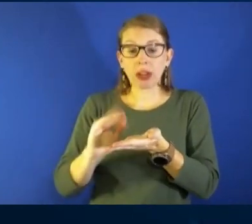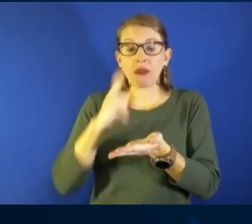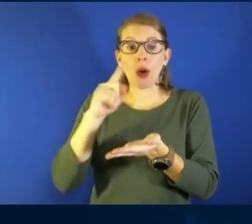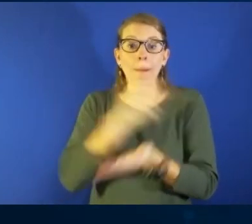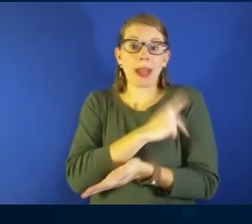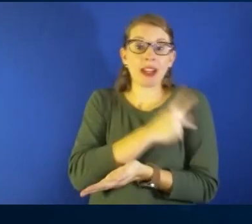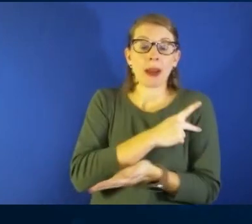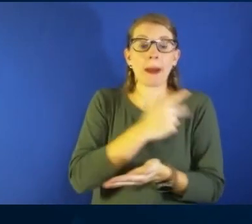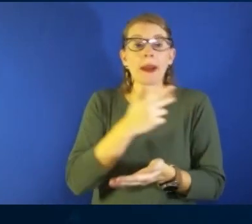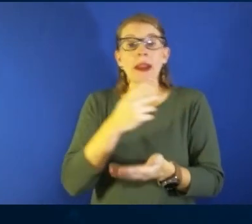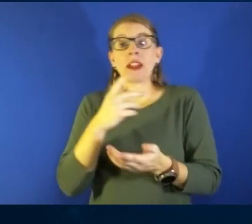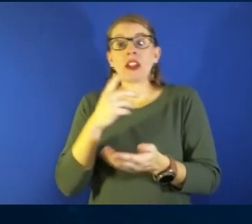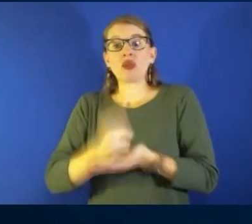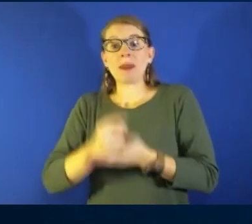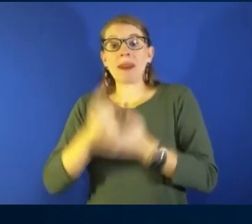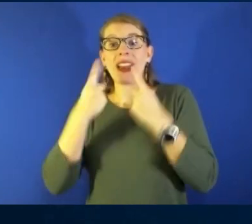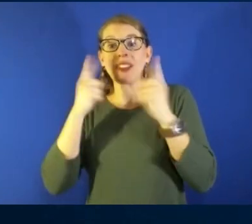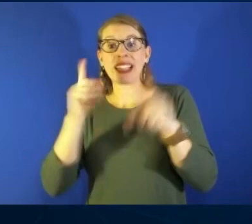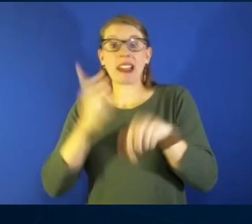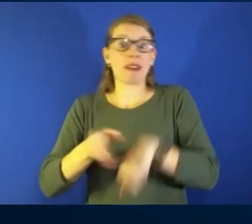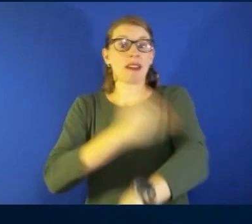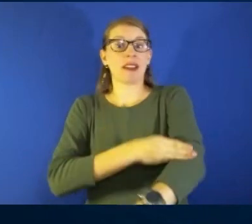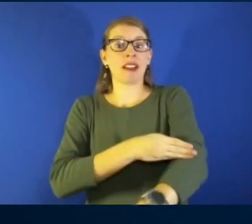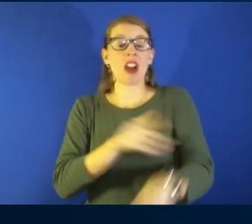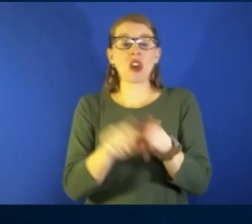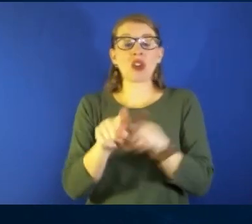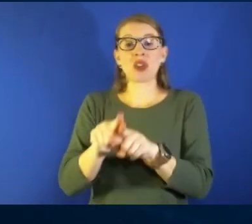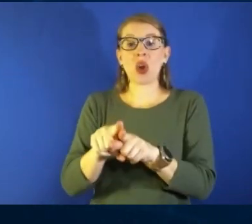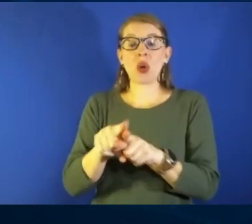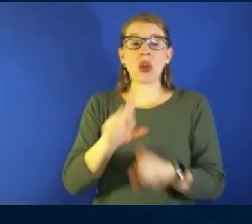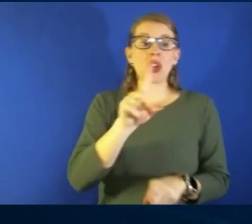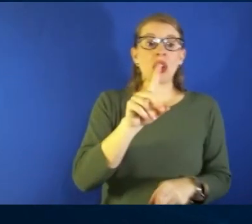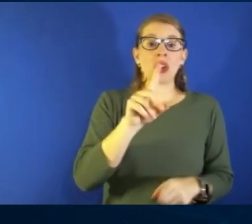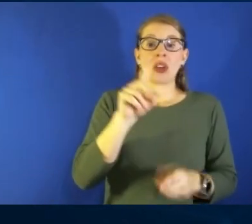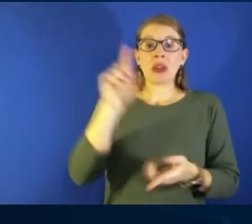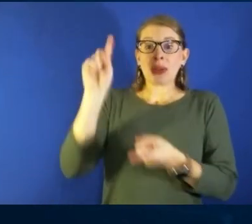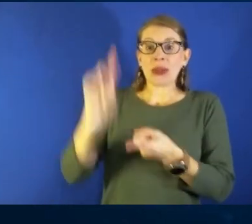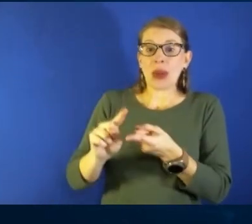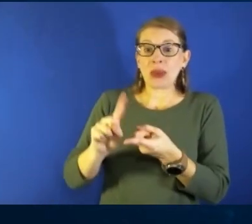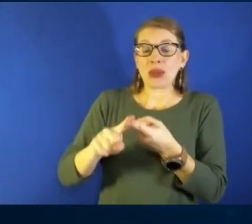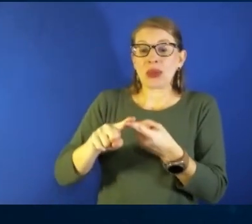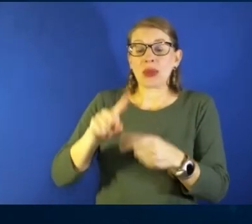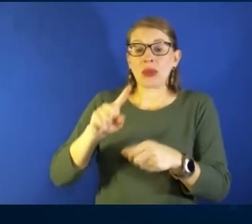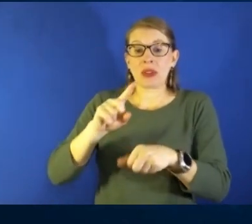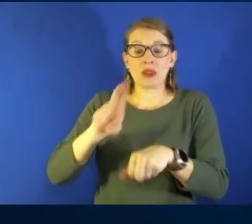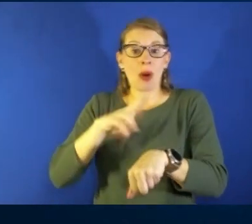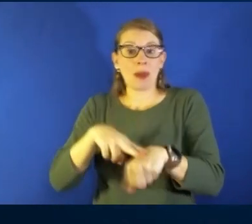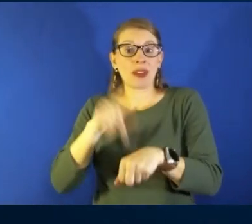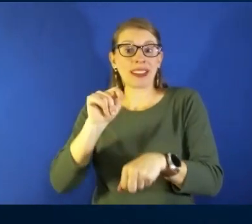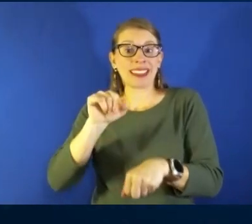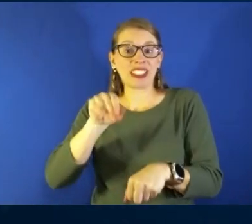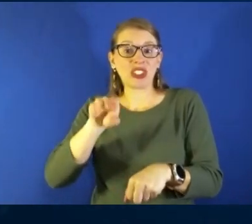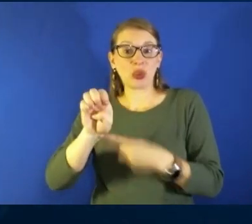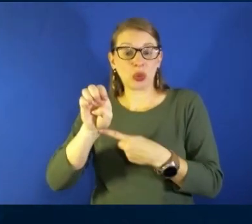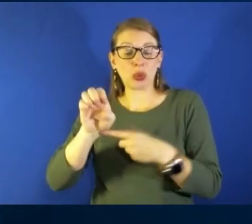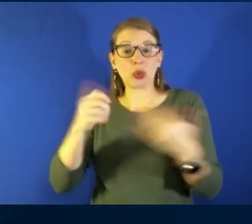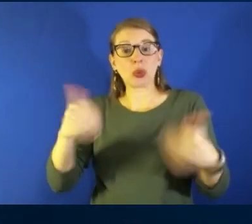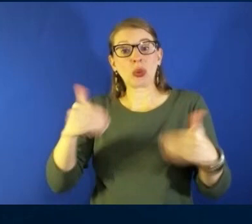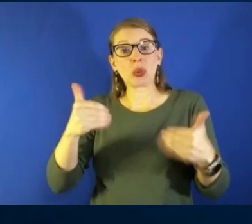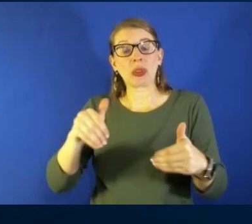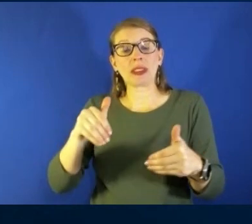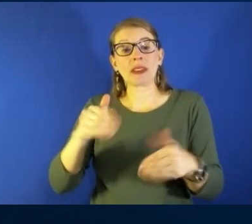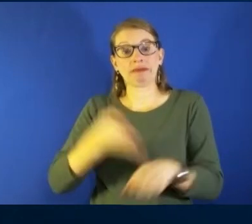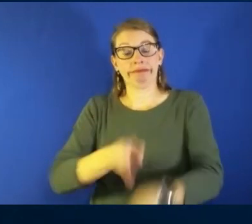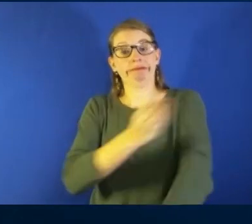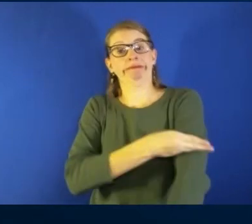the treatment, as well as reducing dose to normal tissue, it's extremely exciting. And we've really been able to do a lot of that in the